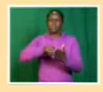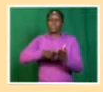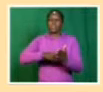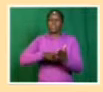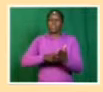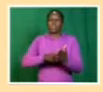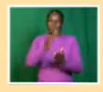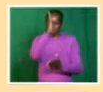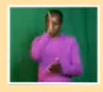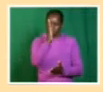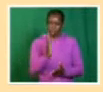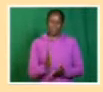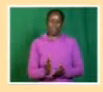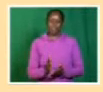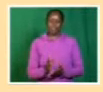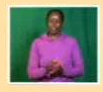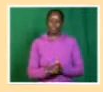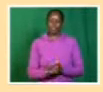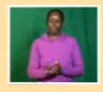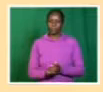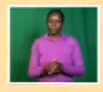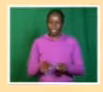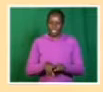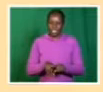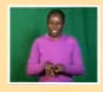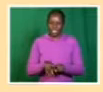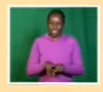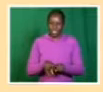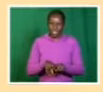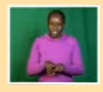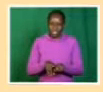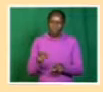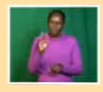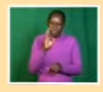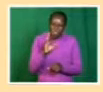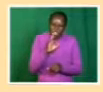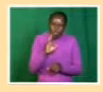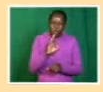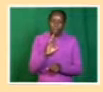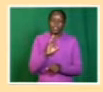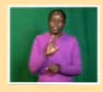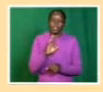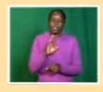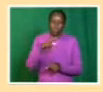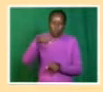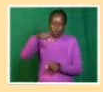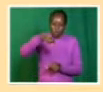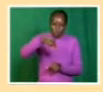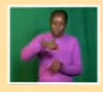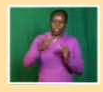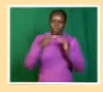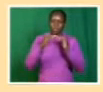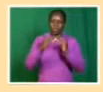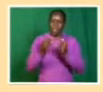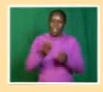line segment, line of symmetry, factorizing